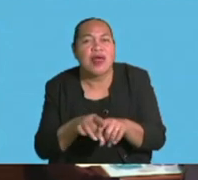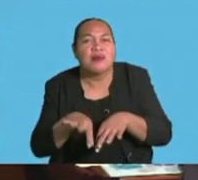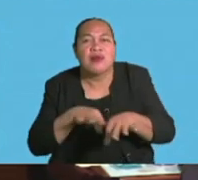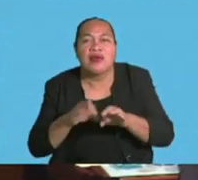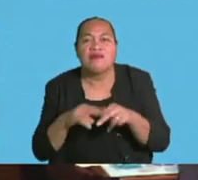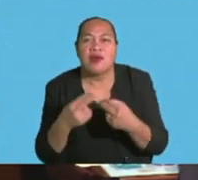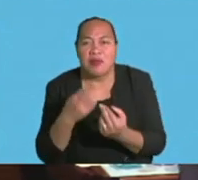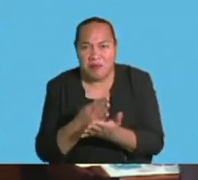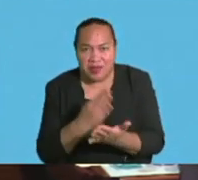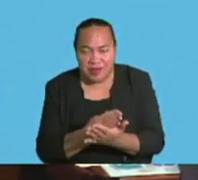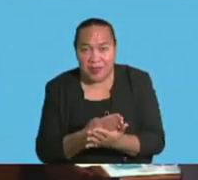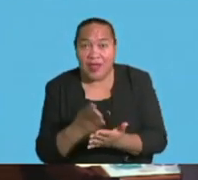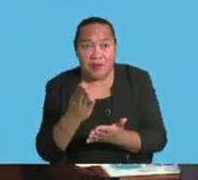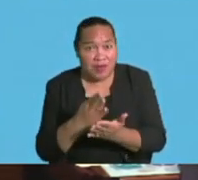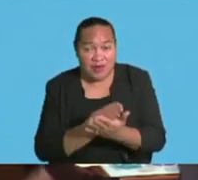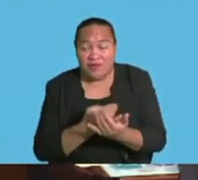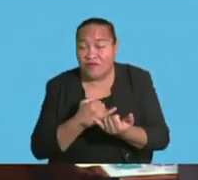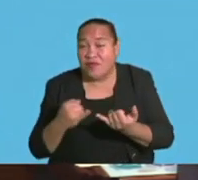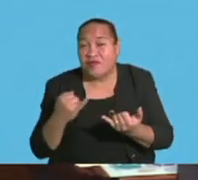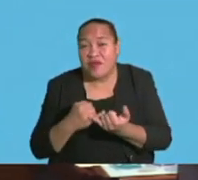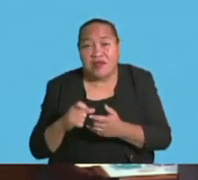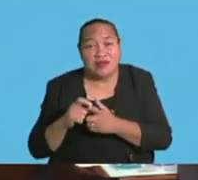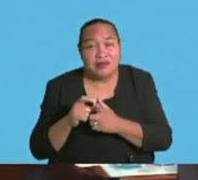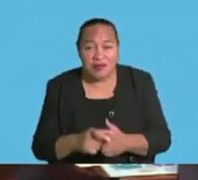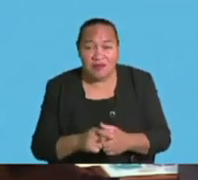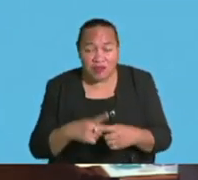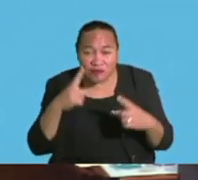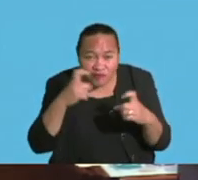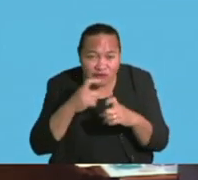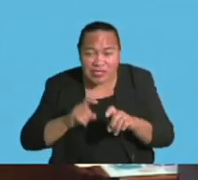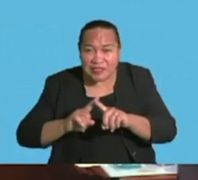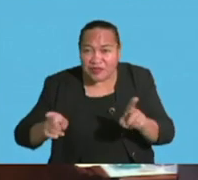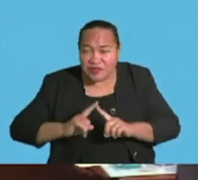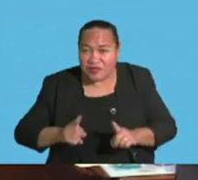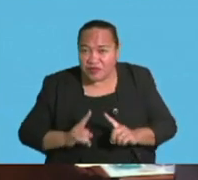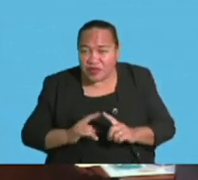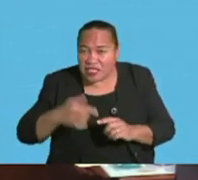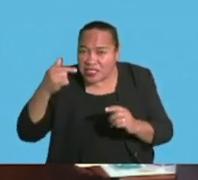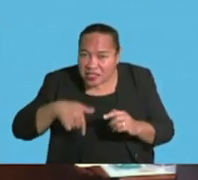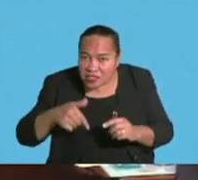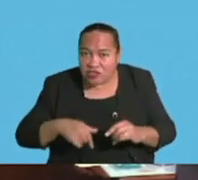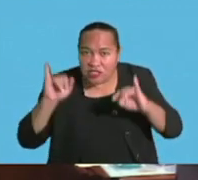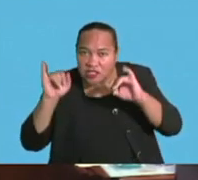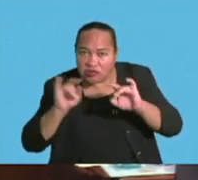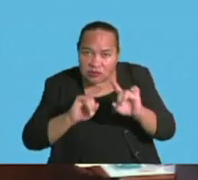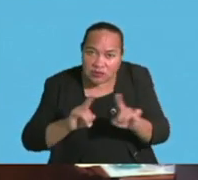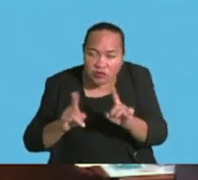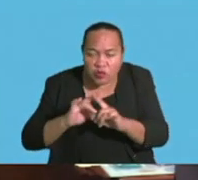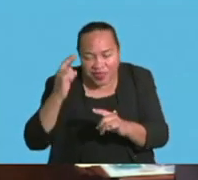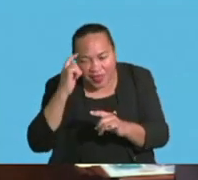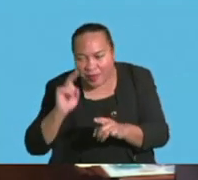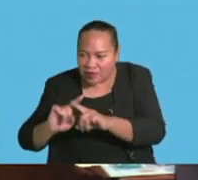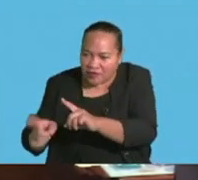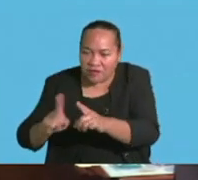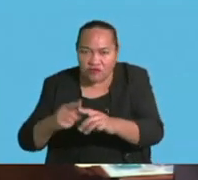national budget can be a complex undertaking, given the scope and depth of issues to be considered not only for